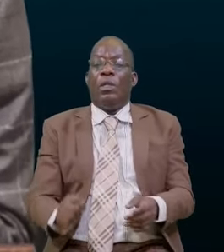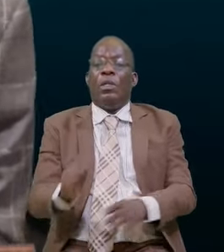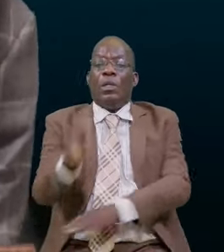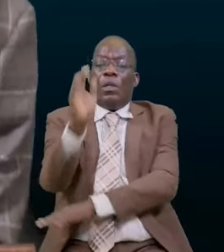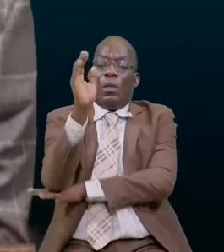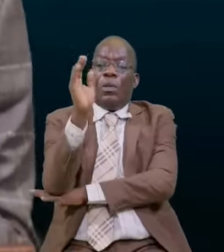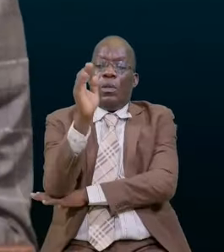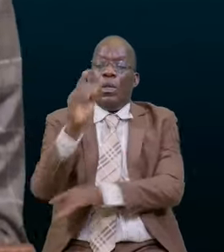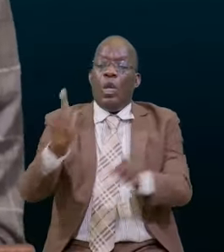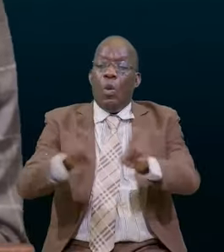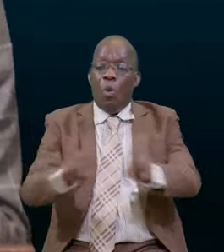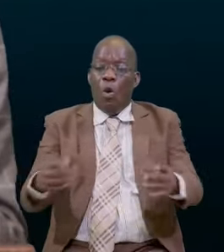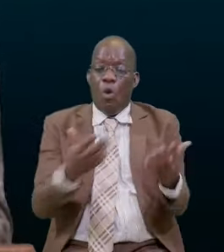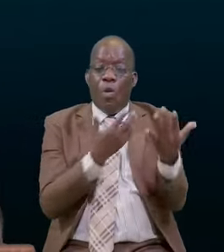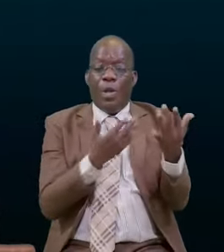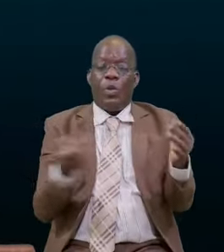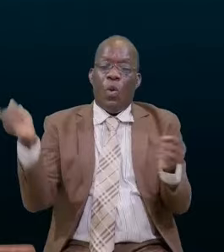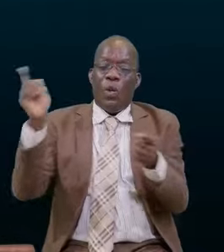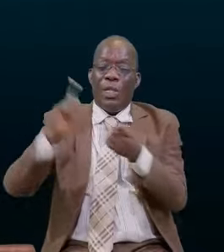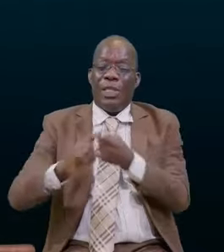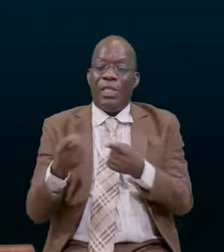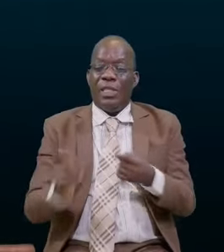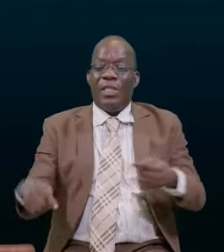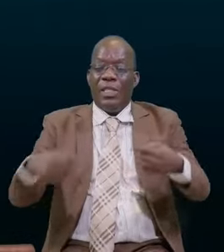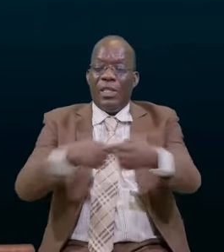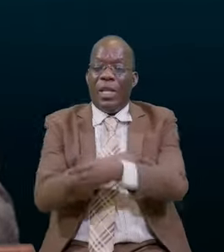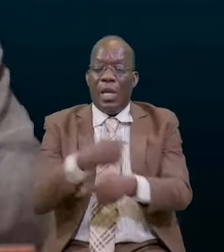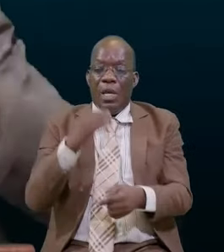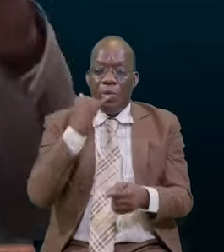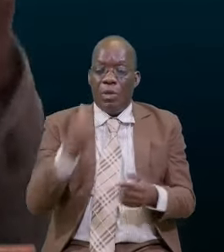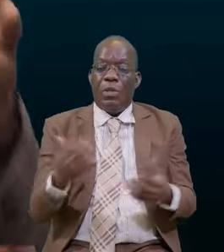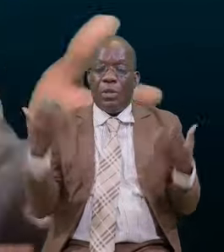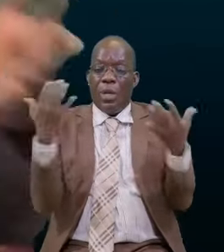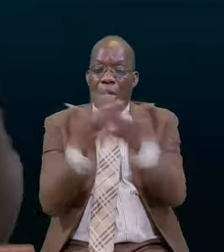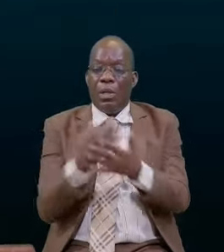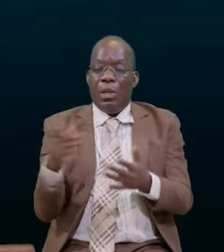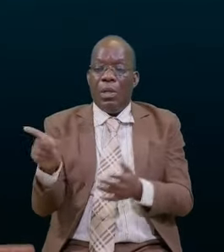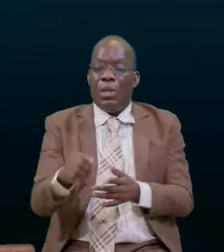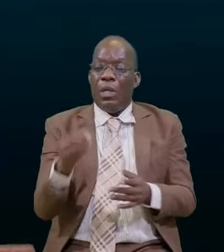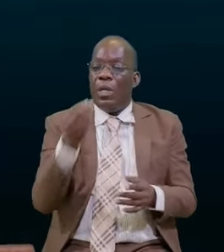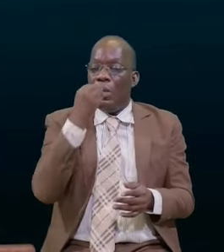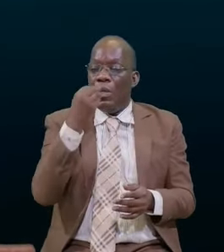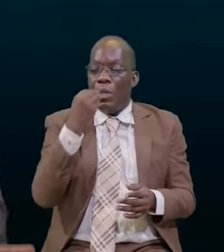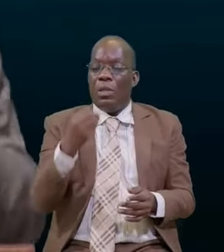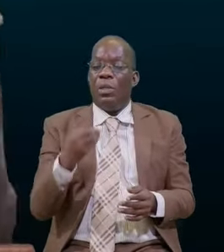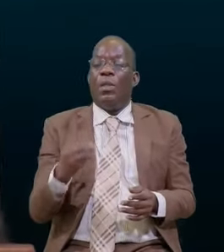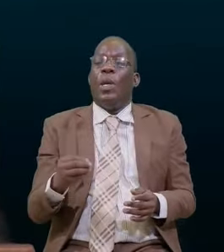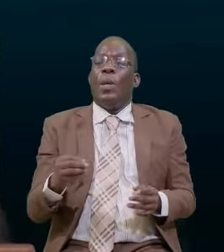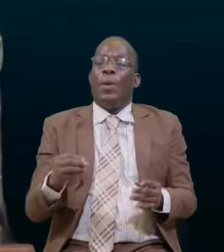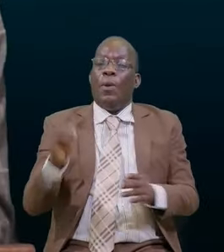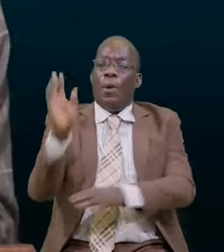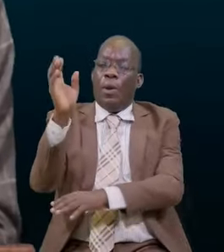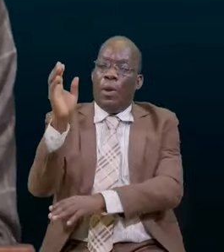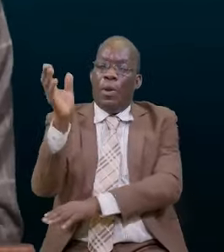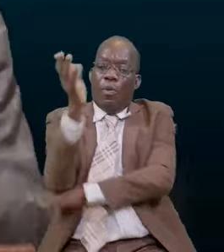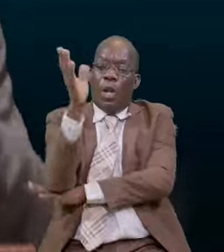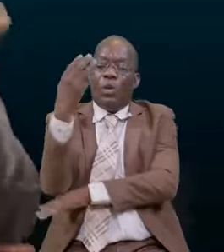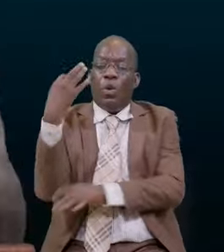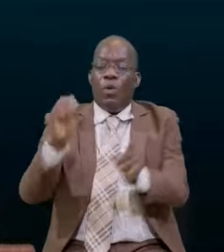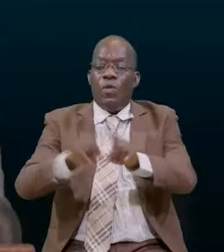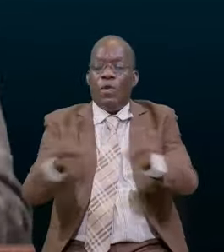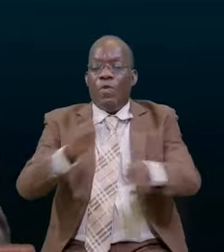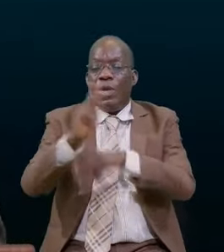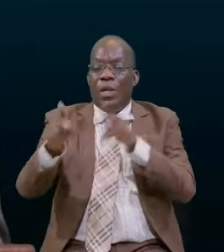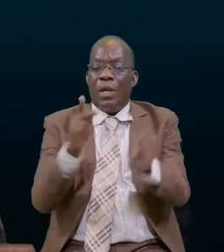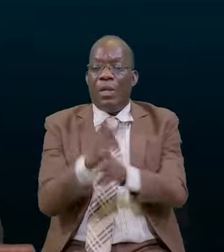dark and they eat plants of different kinds sometimes they eat of the roots and at other times they